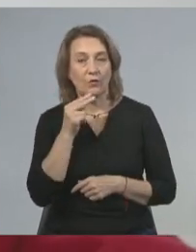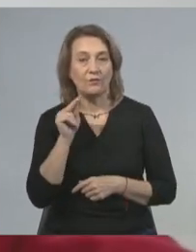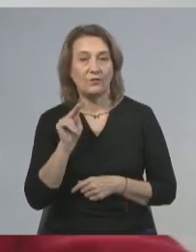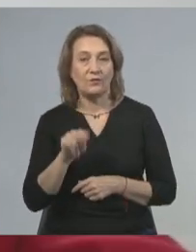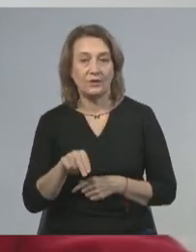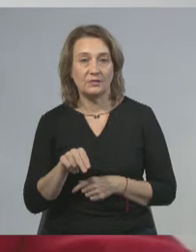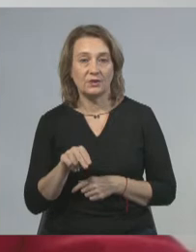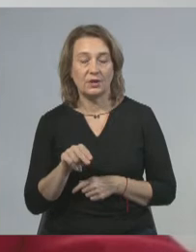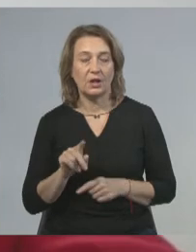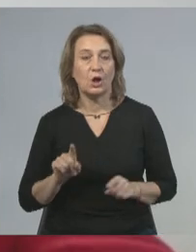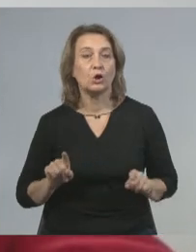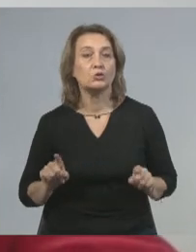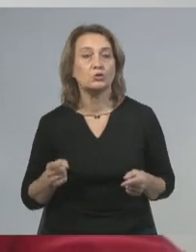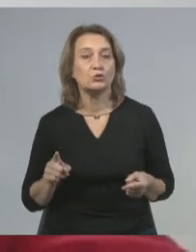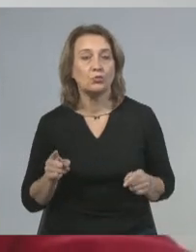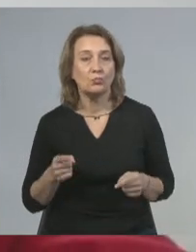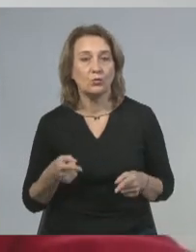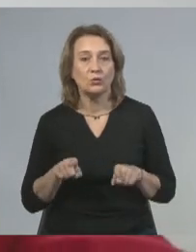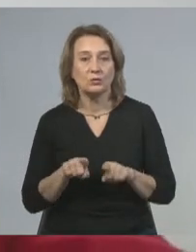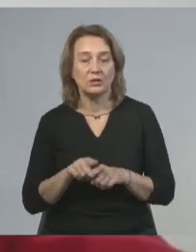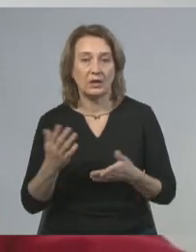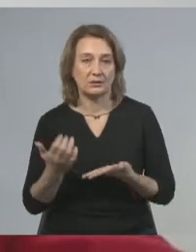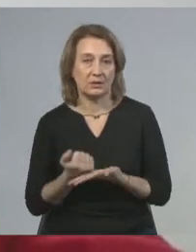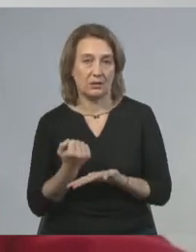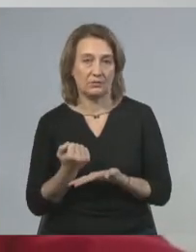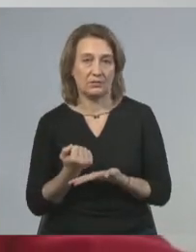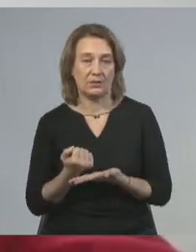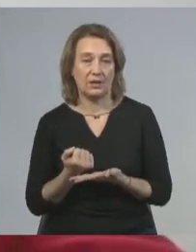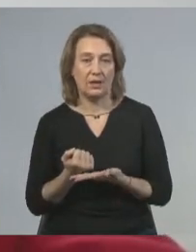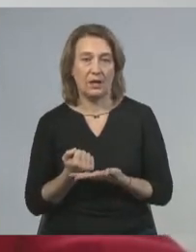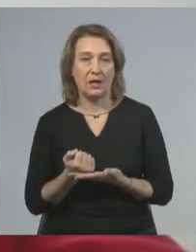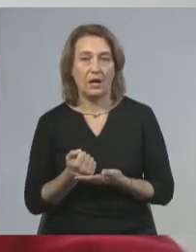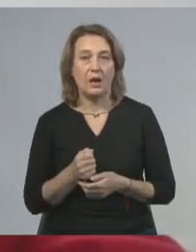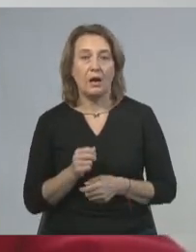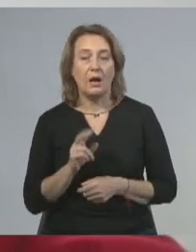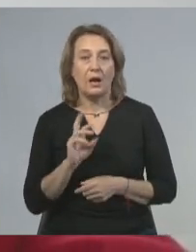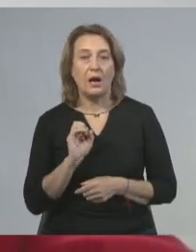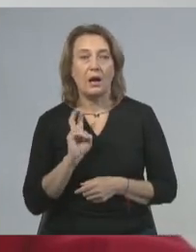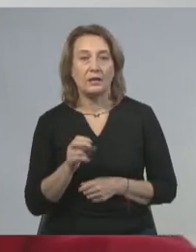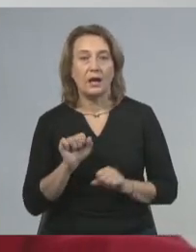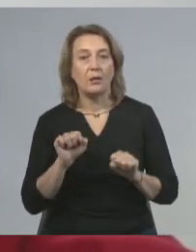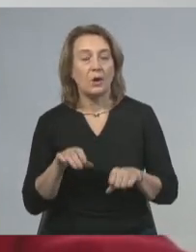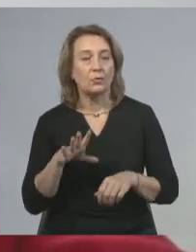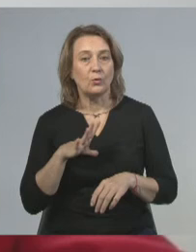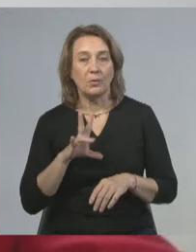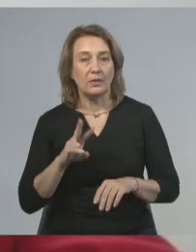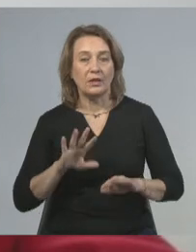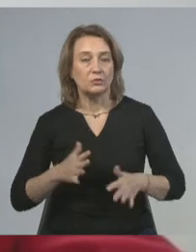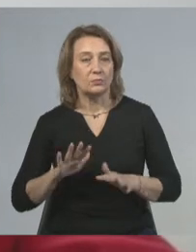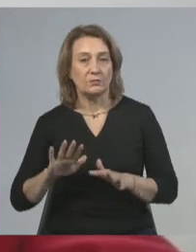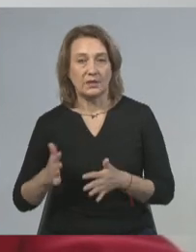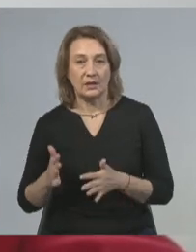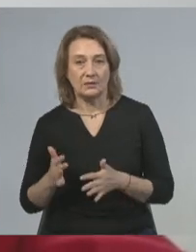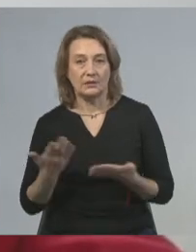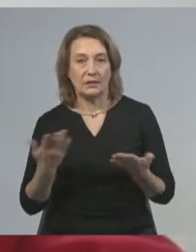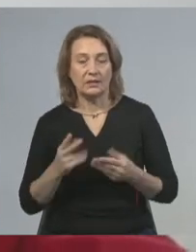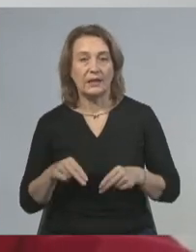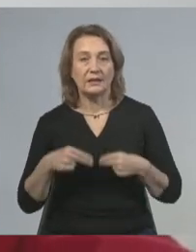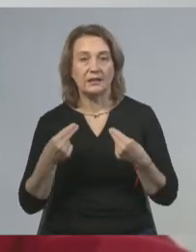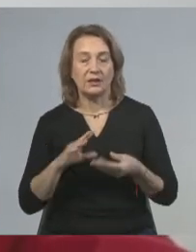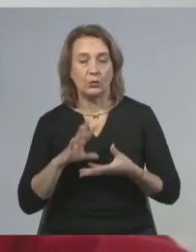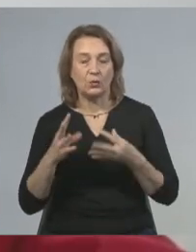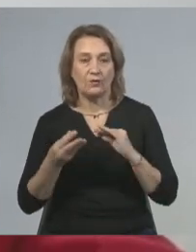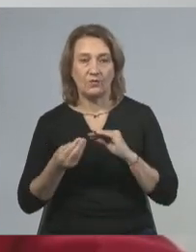now we know whose fault it was and it's not like why it happened but